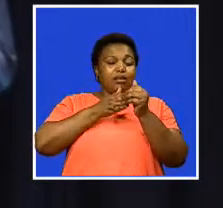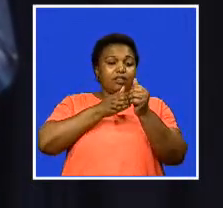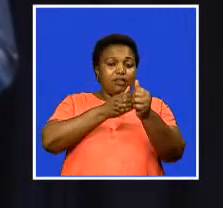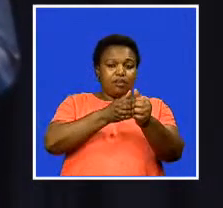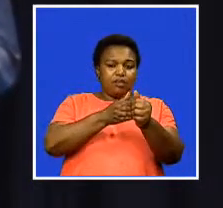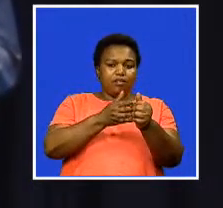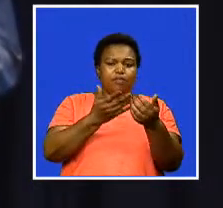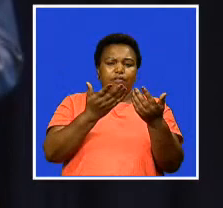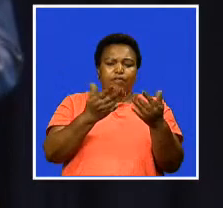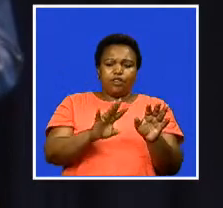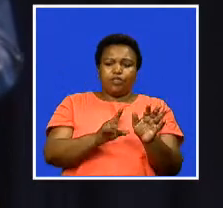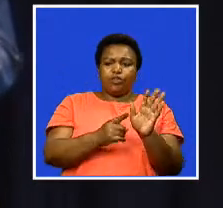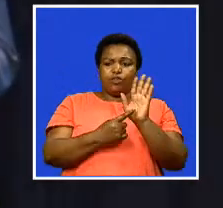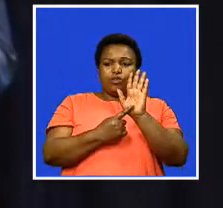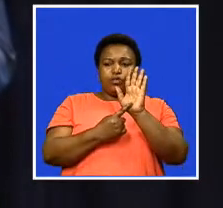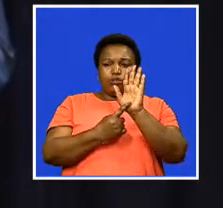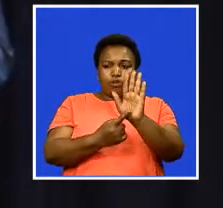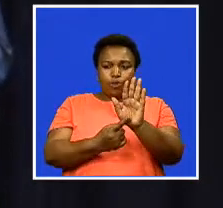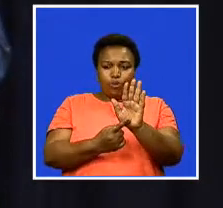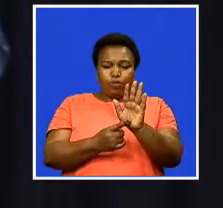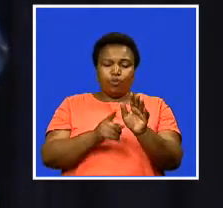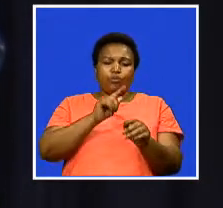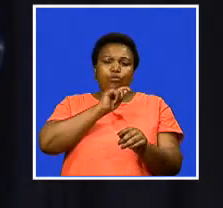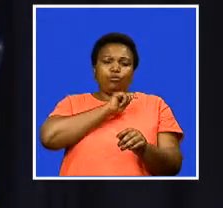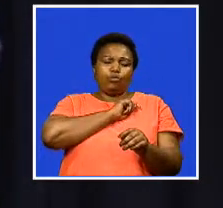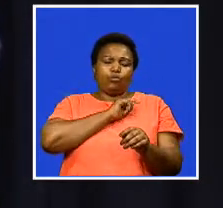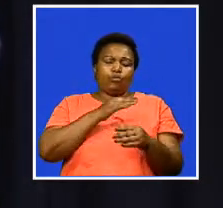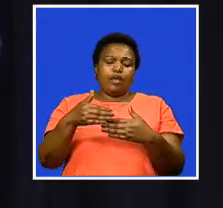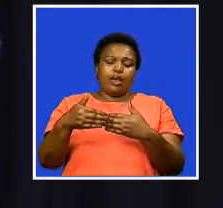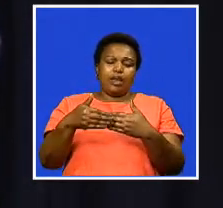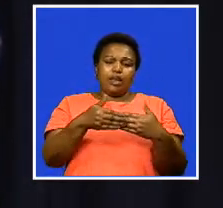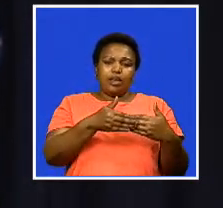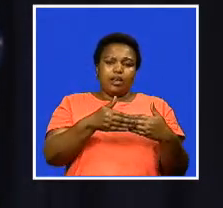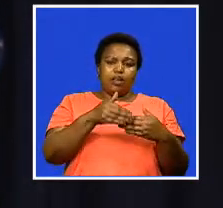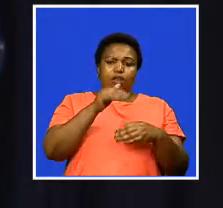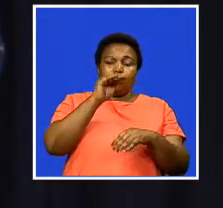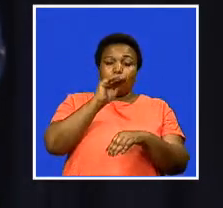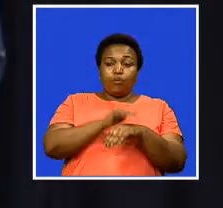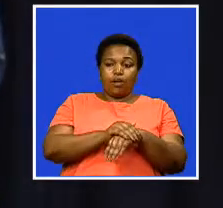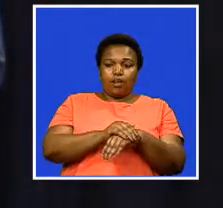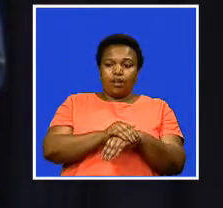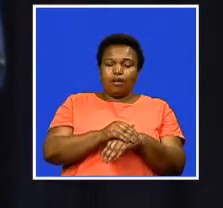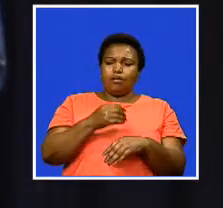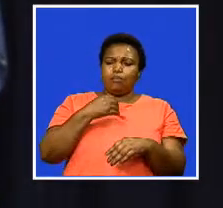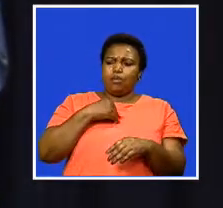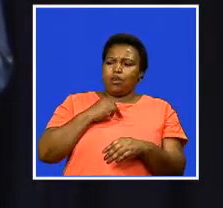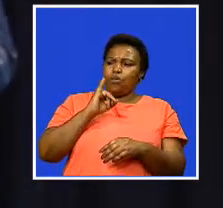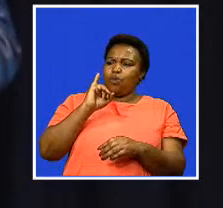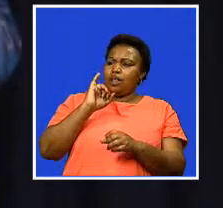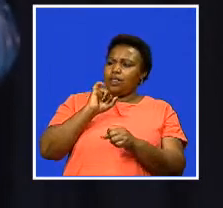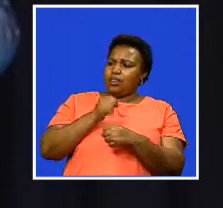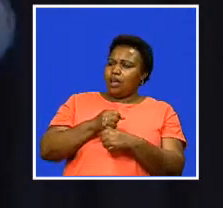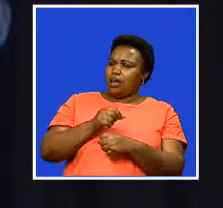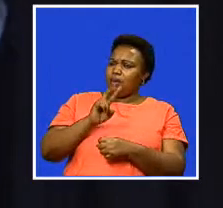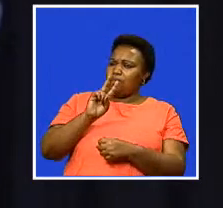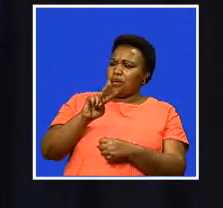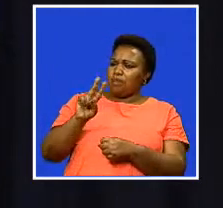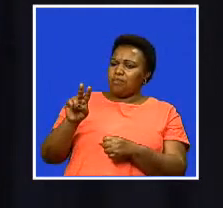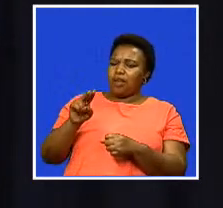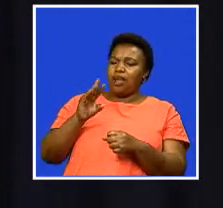ukhombisile ukuthi uyanakelela kunene. Ngithe ngiyabona kanye langa ngabona afake